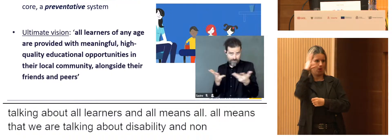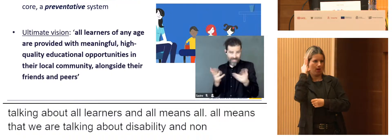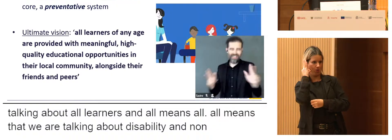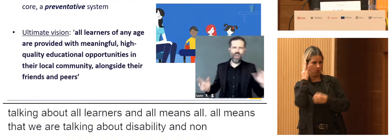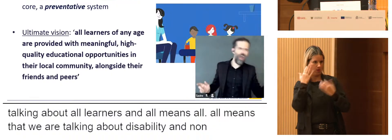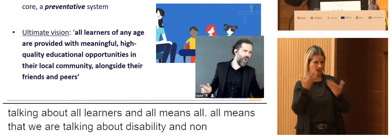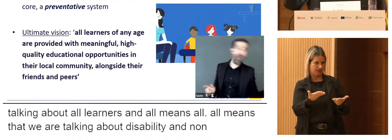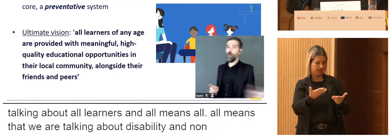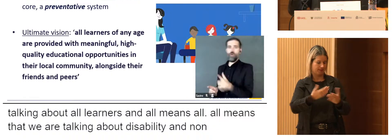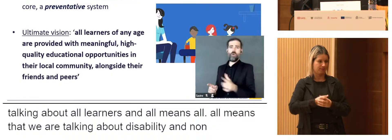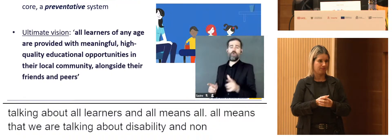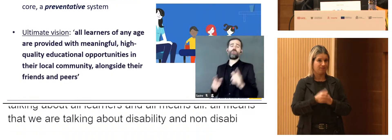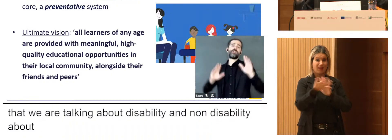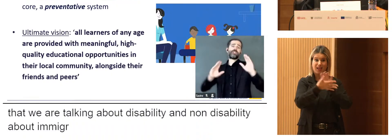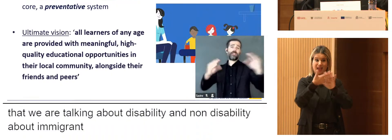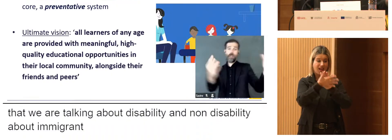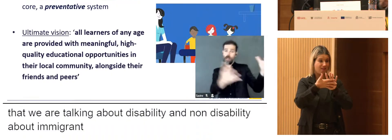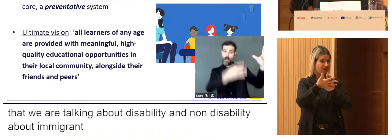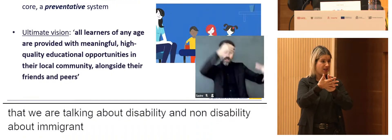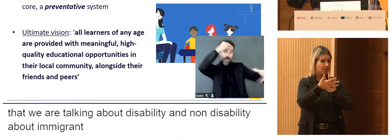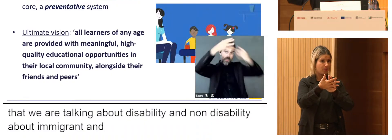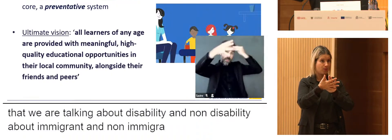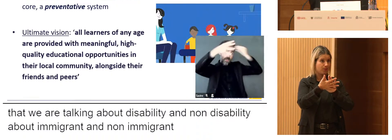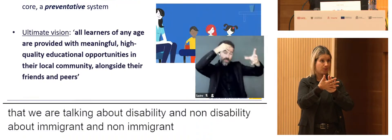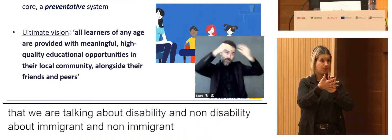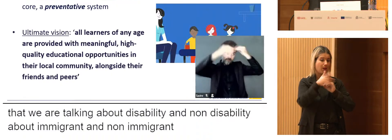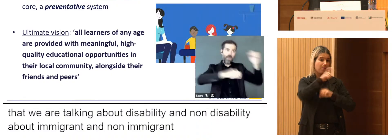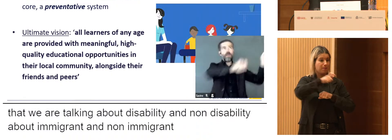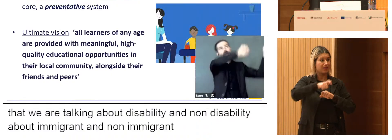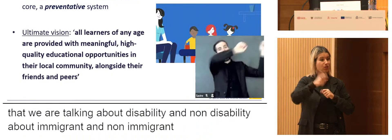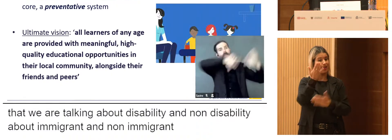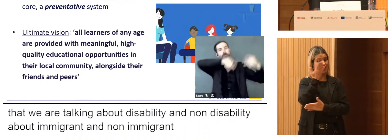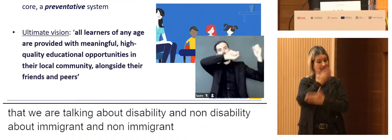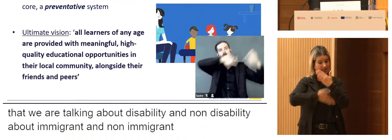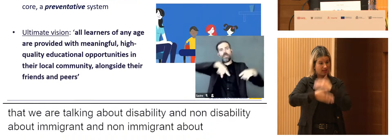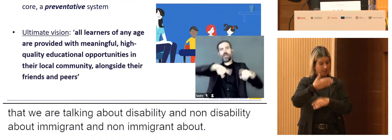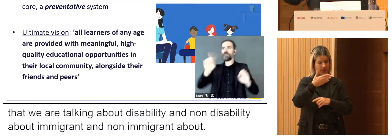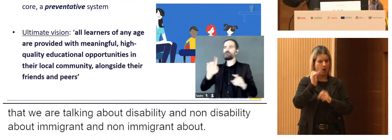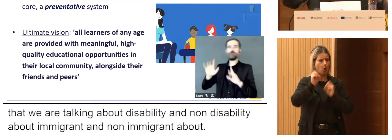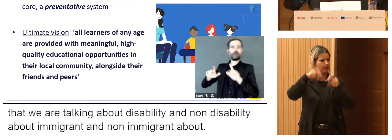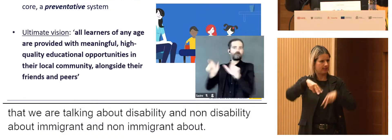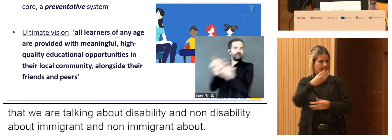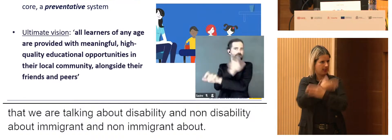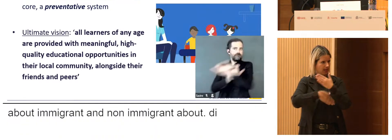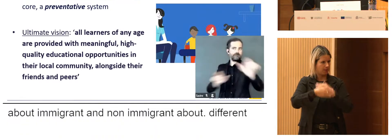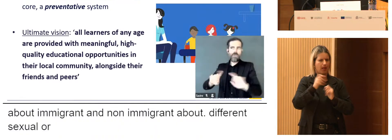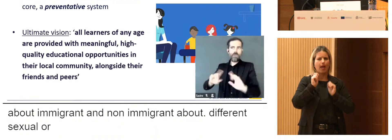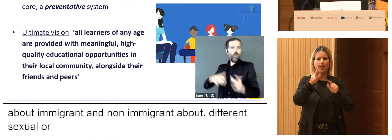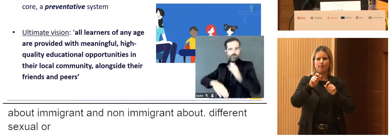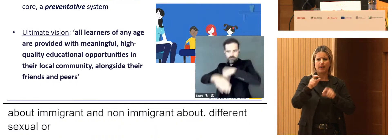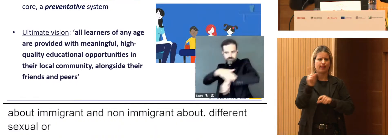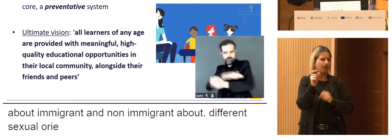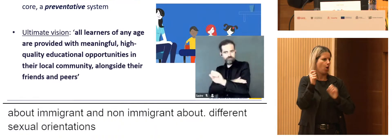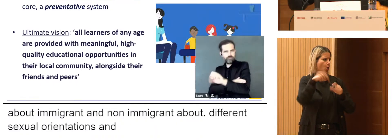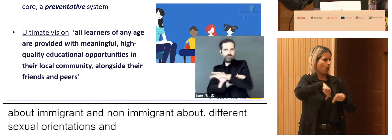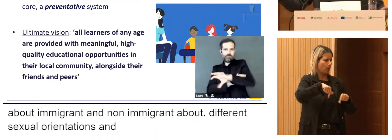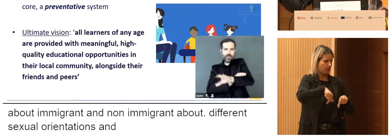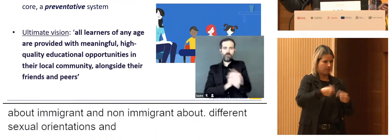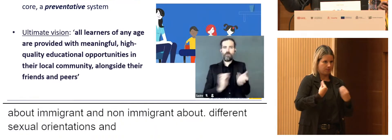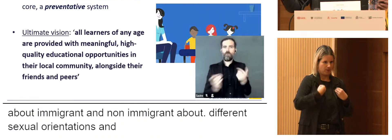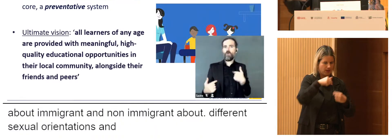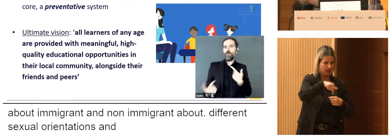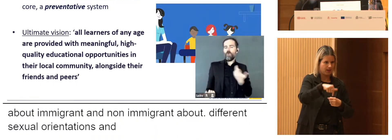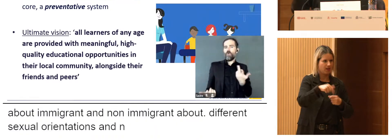about immigrant and non-immigrant, about different sexual orientations and normative